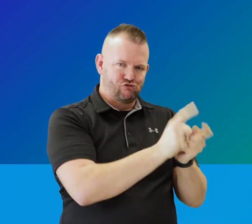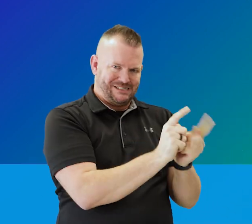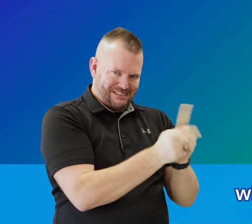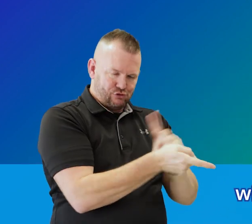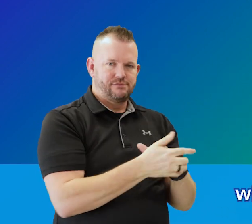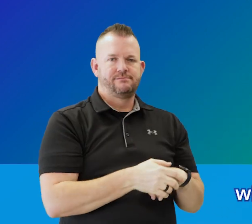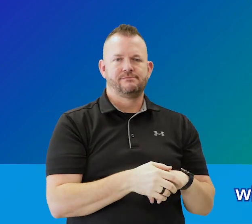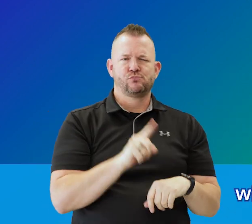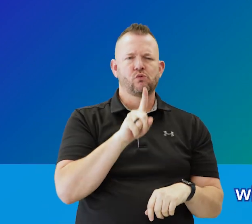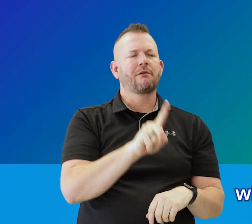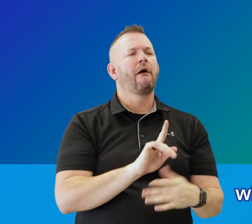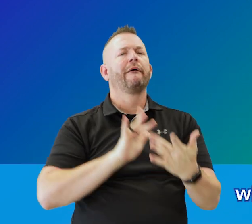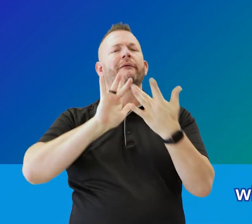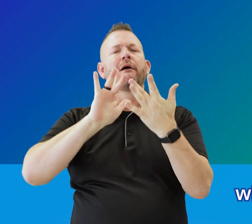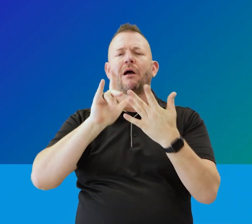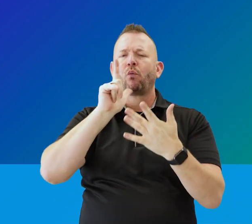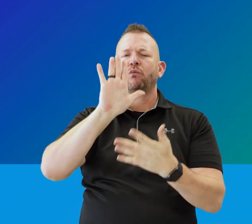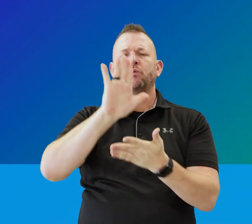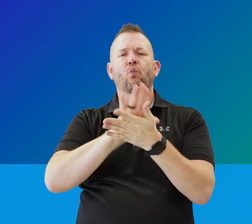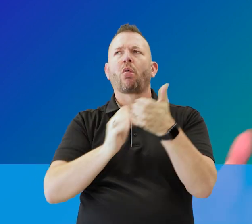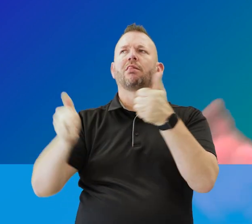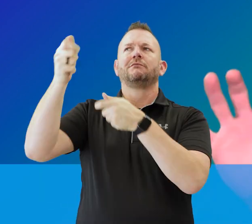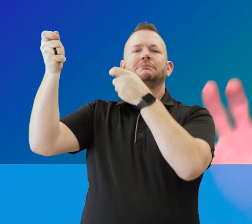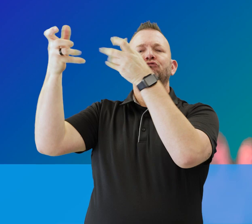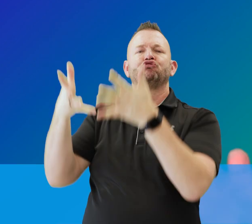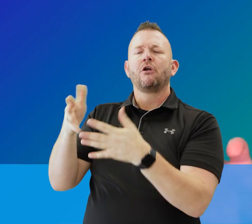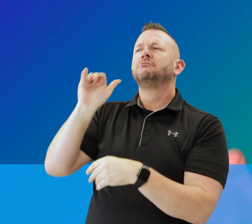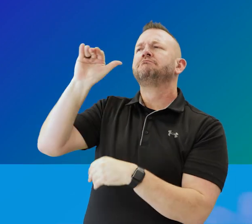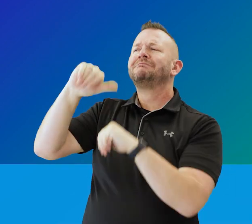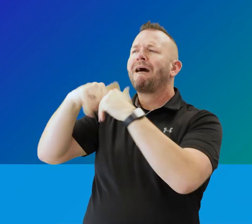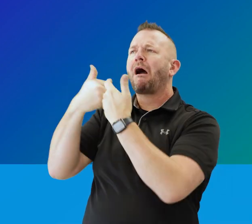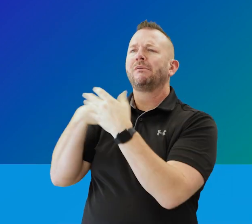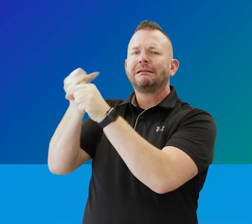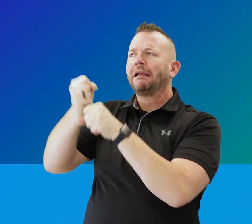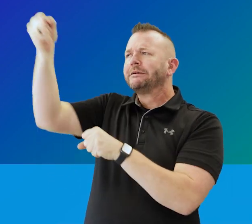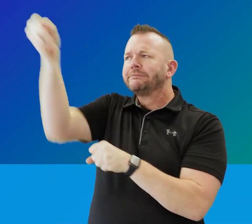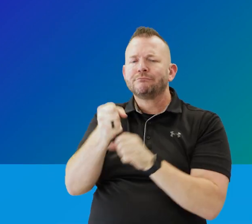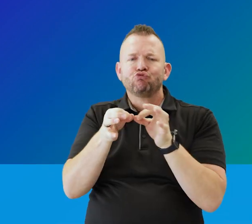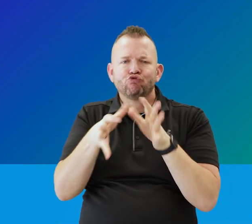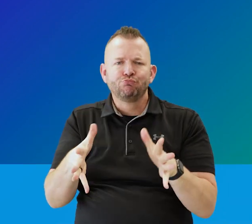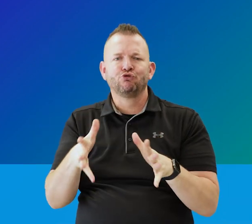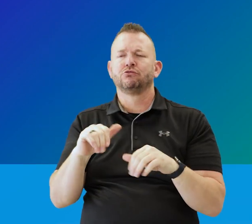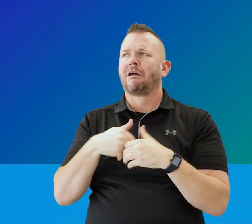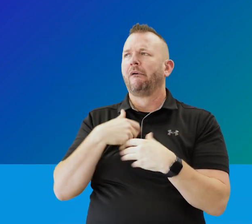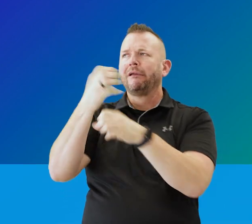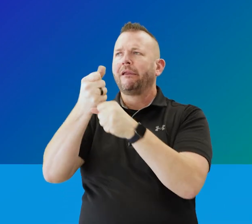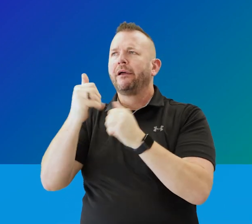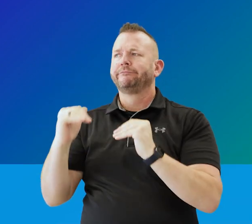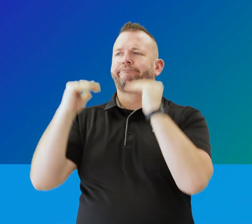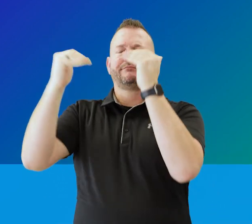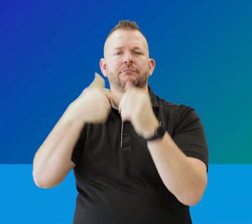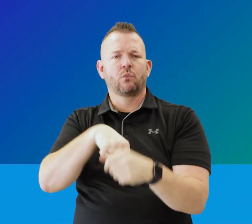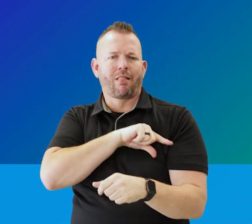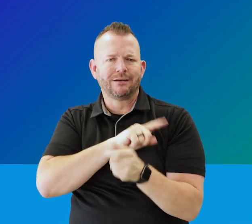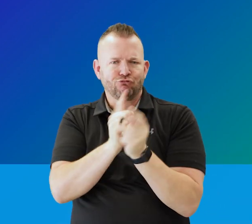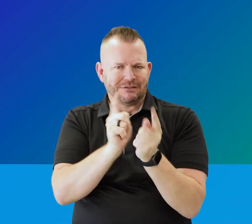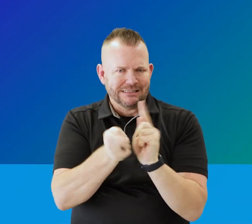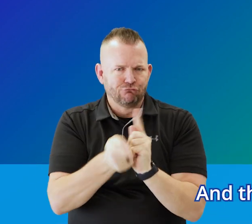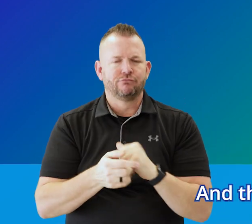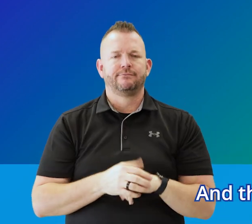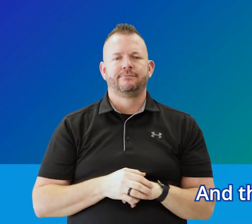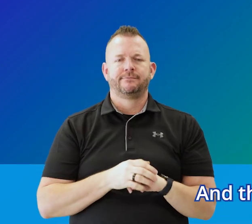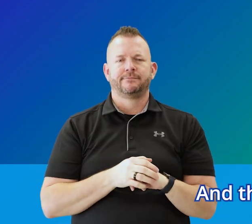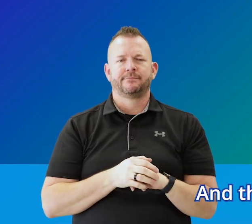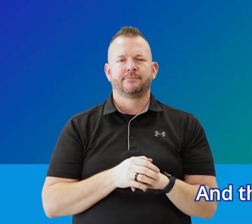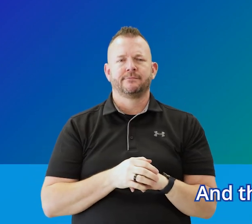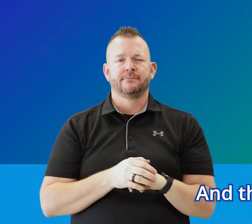You can check with your school administrators to see how to make sure that you have interpreters available for those very important meetings.